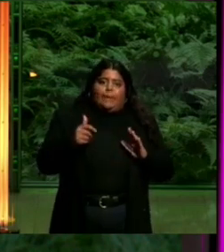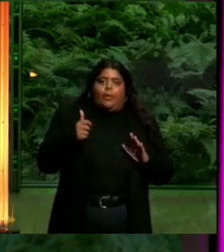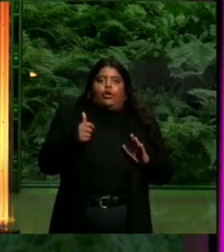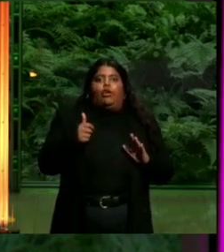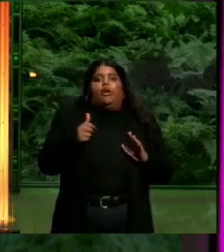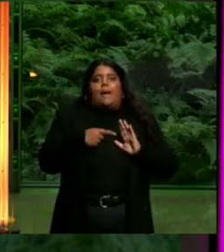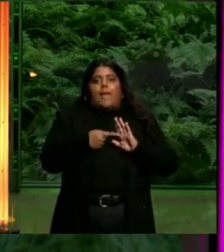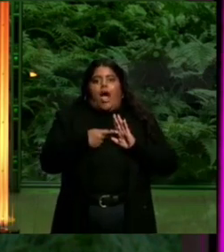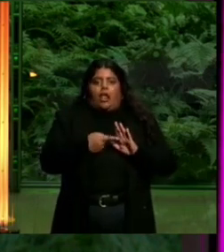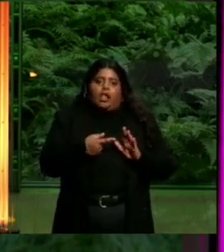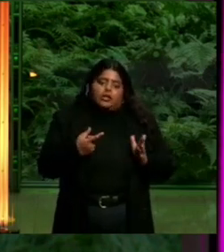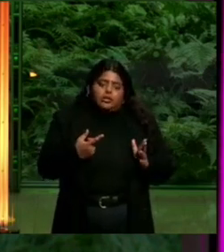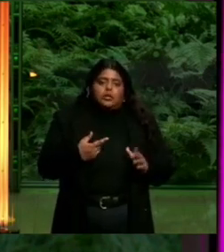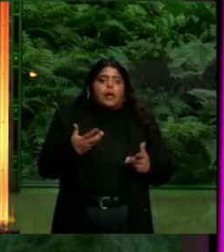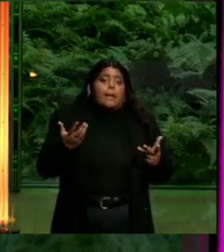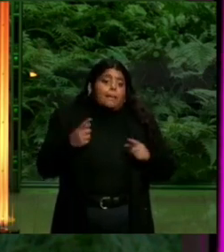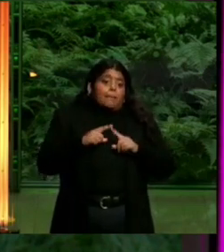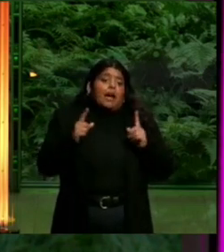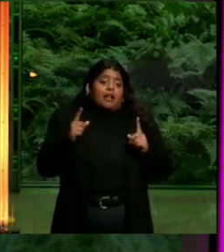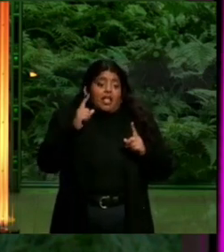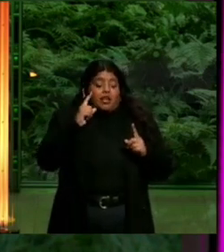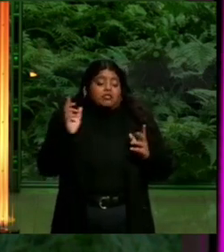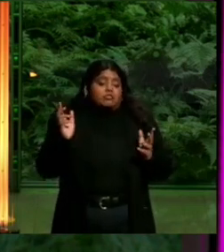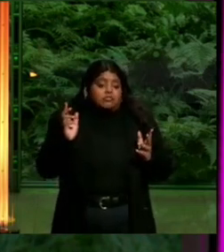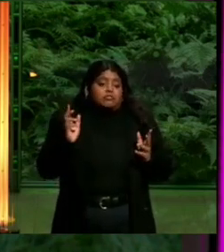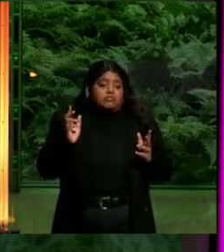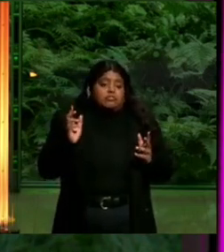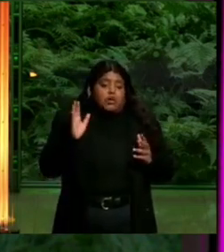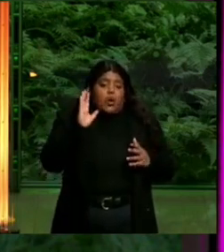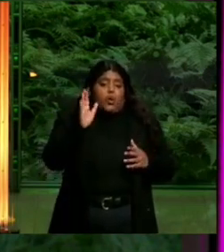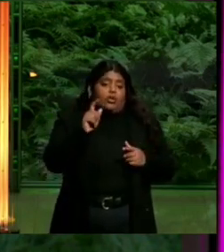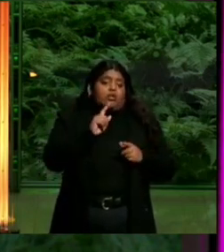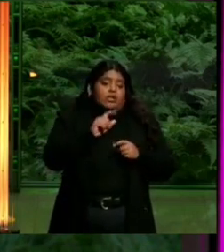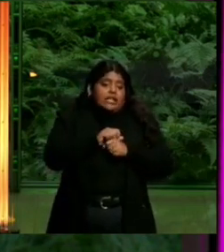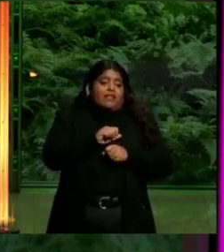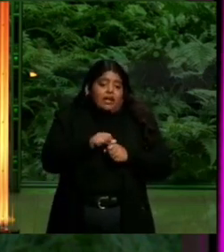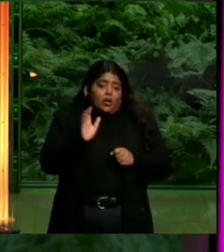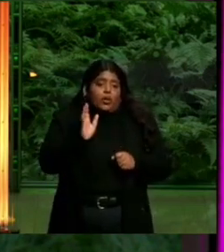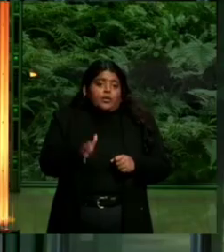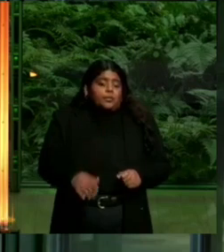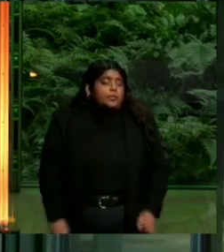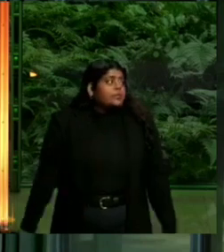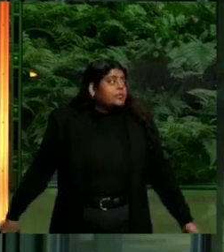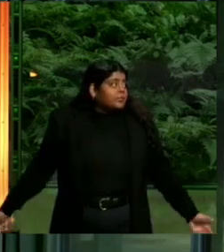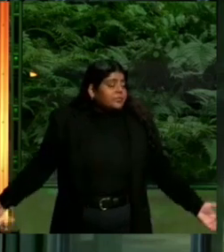models. But yeah, I think that's for sure going to be in. All right.